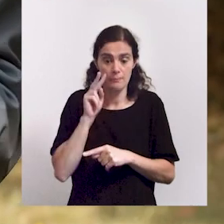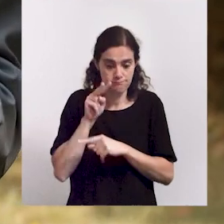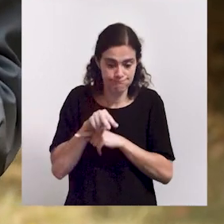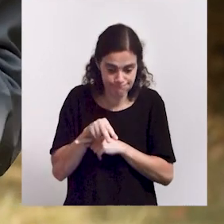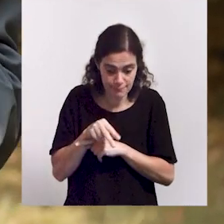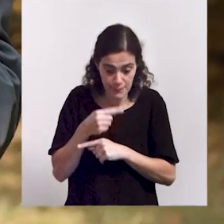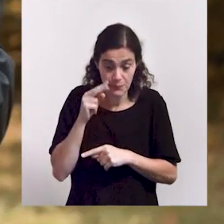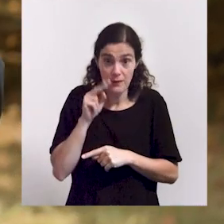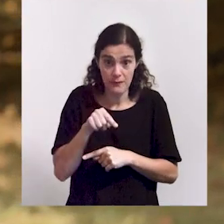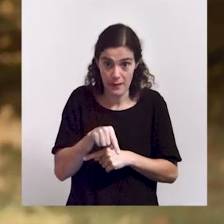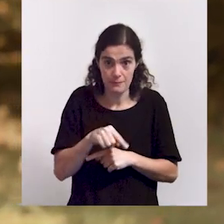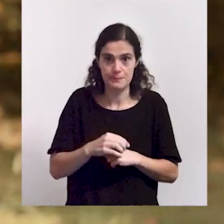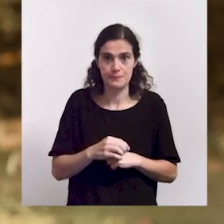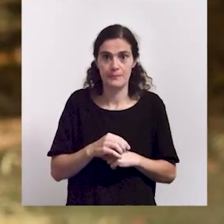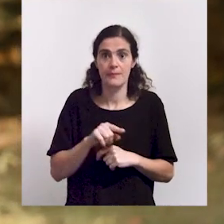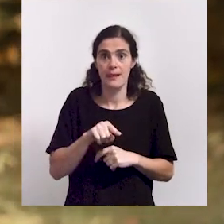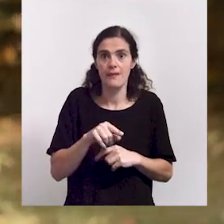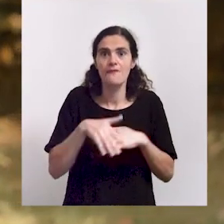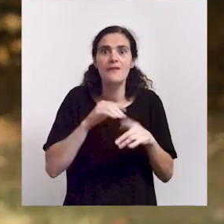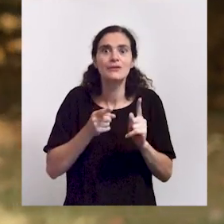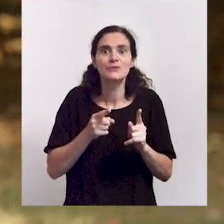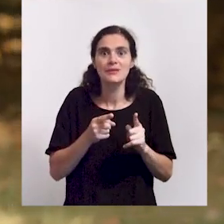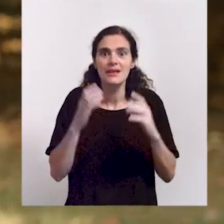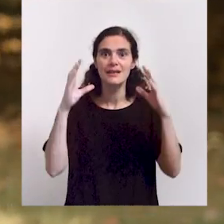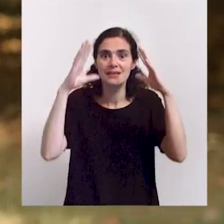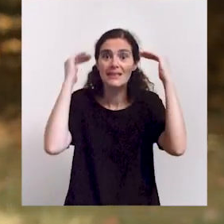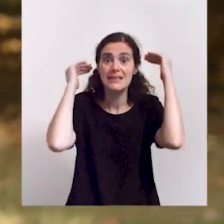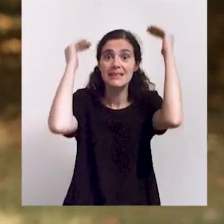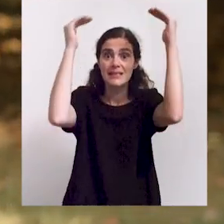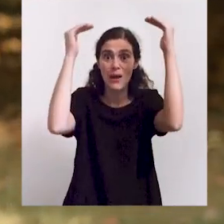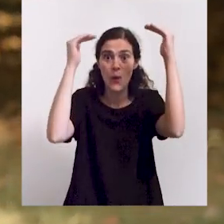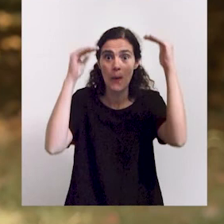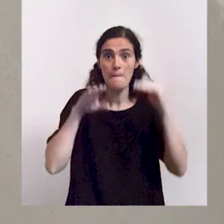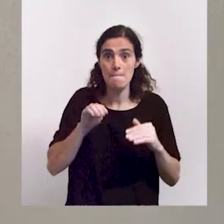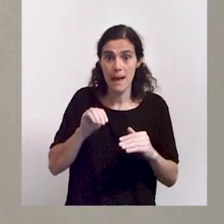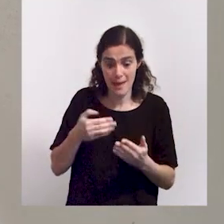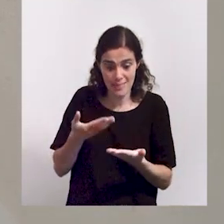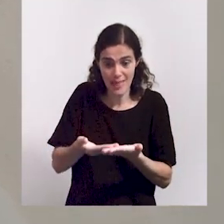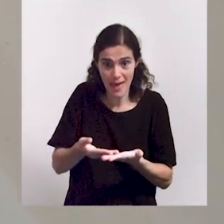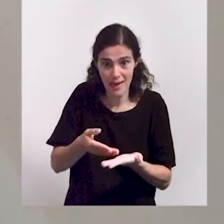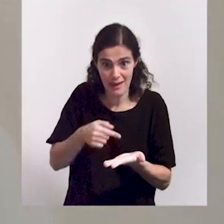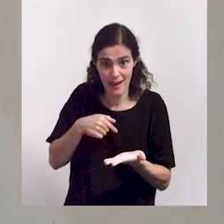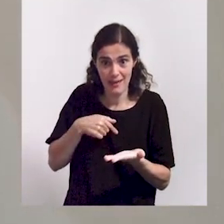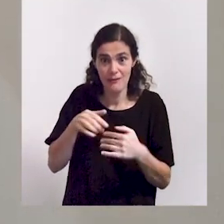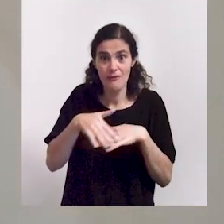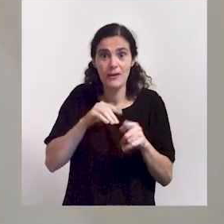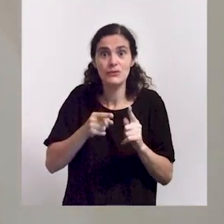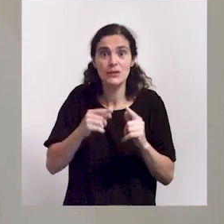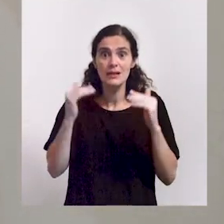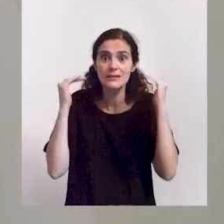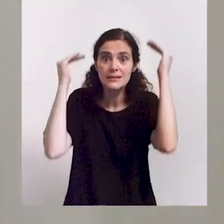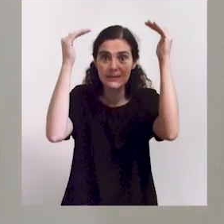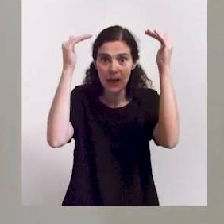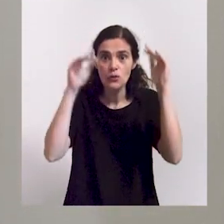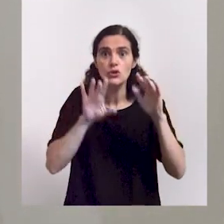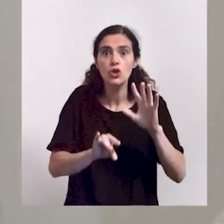it. So she's bringing the sky to your feet. She's making the sky